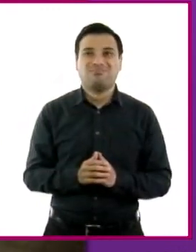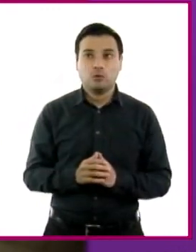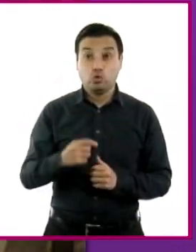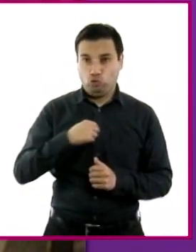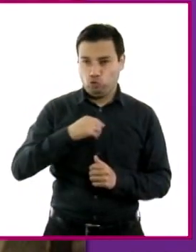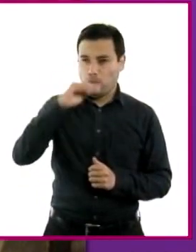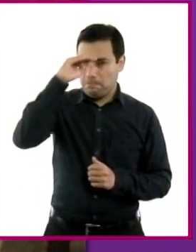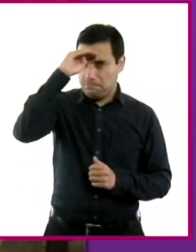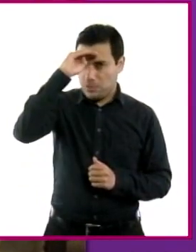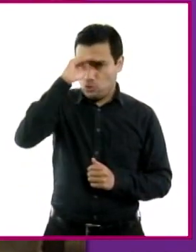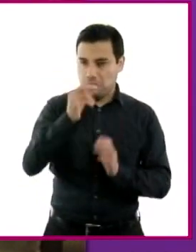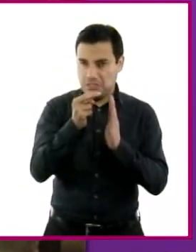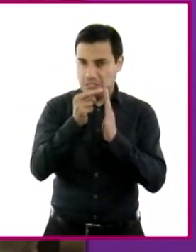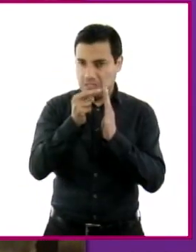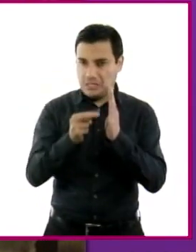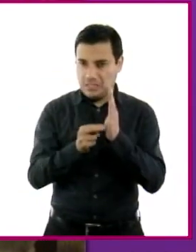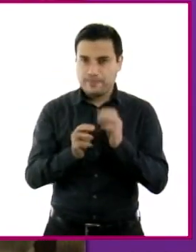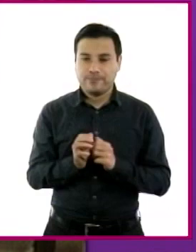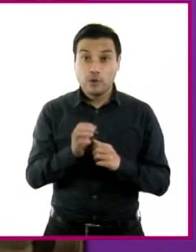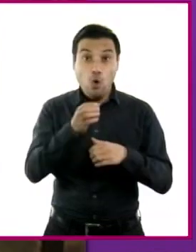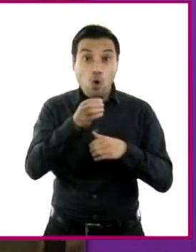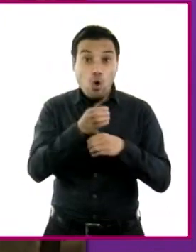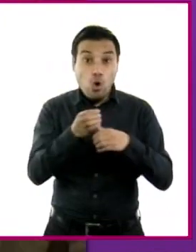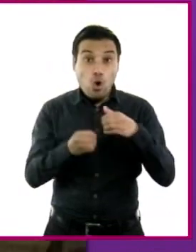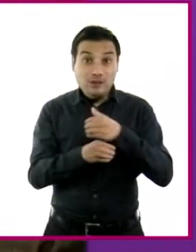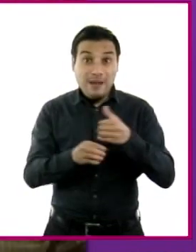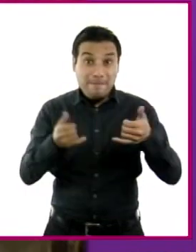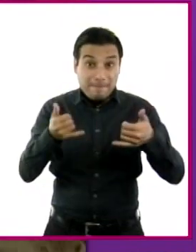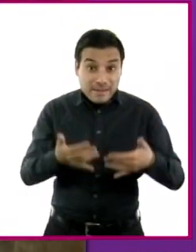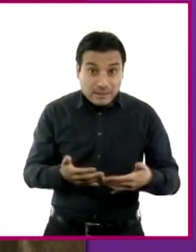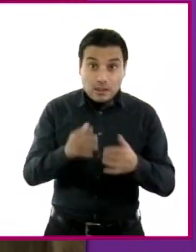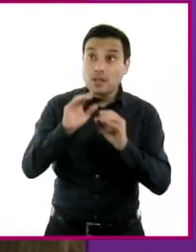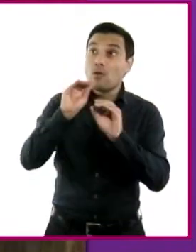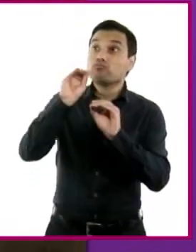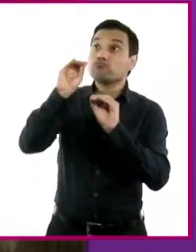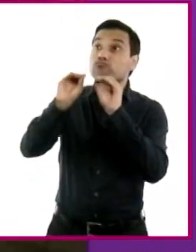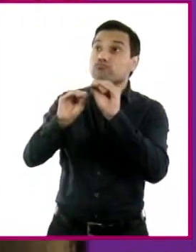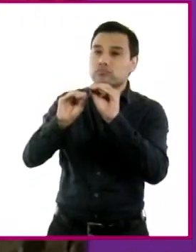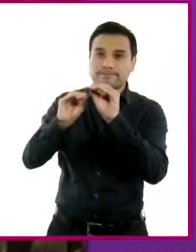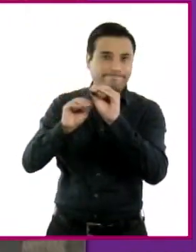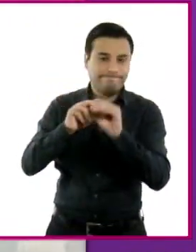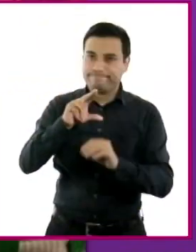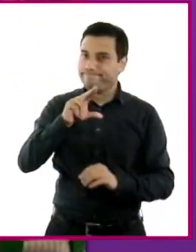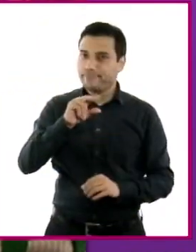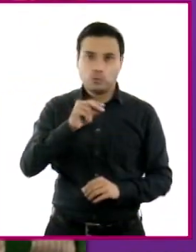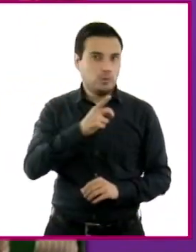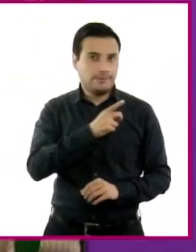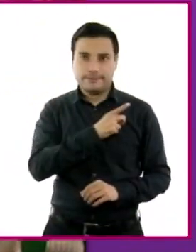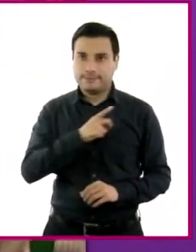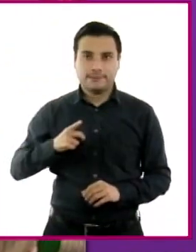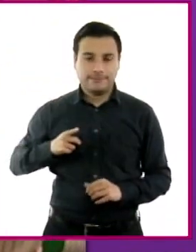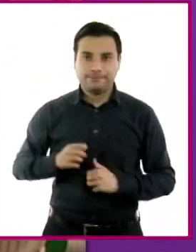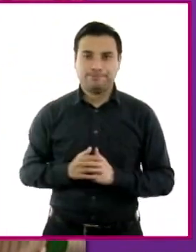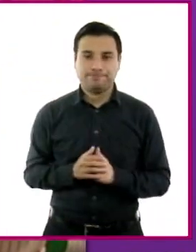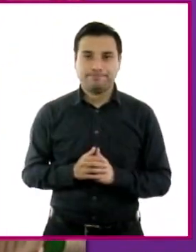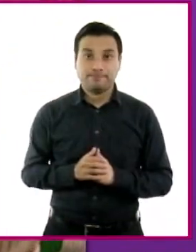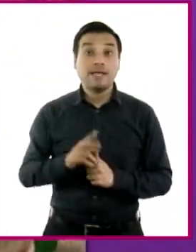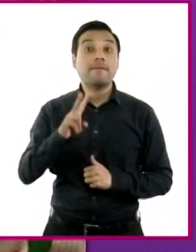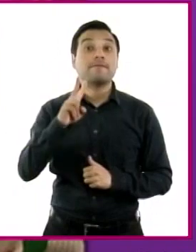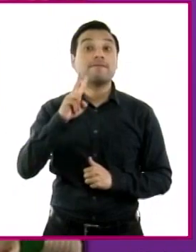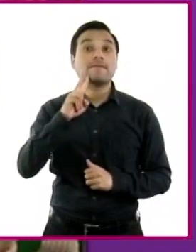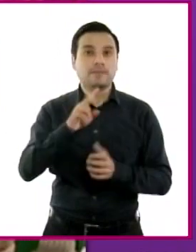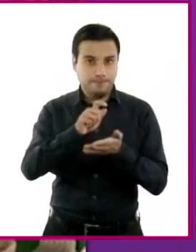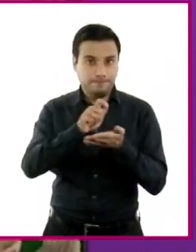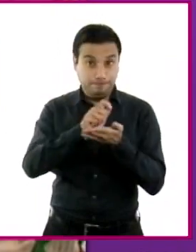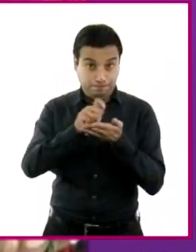should be don't leave heavy objects in dangerous places. Right. Vladimir, write this